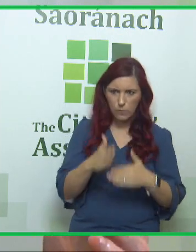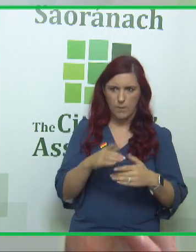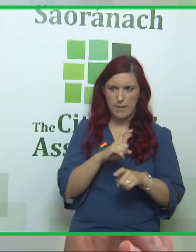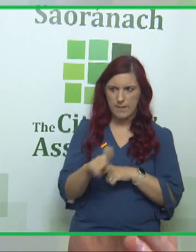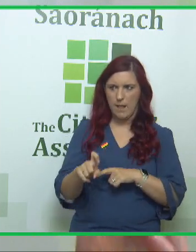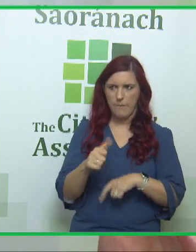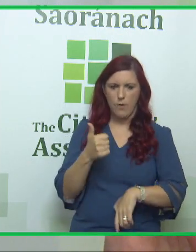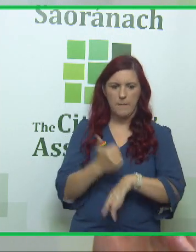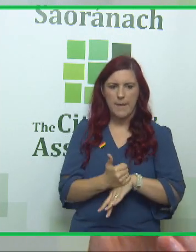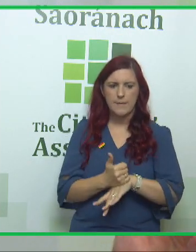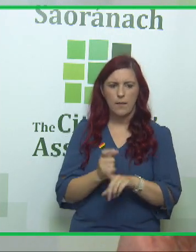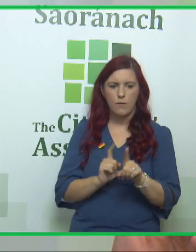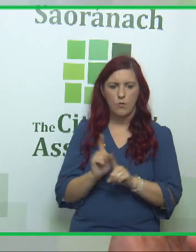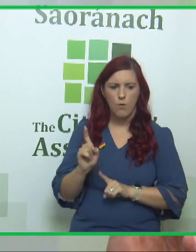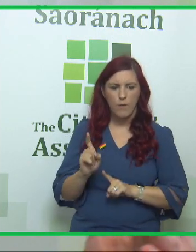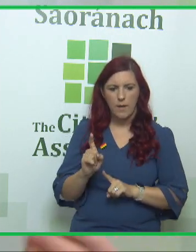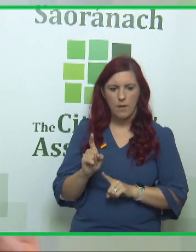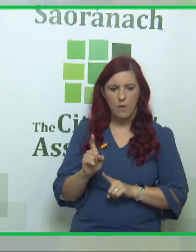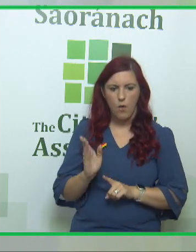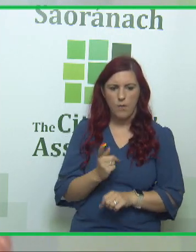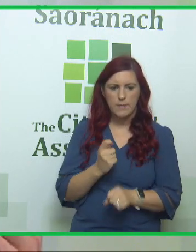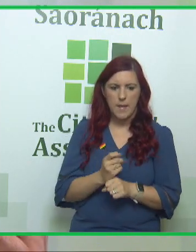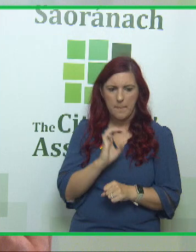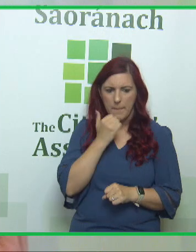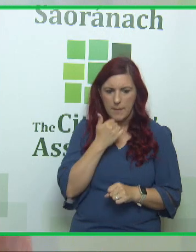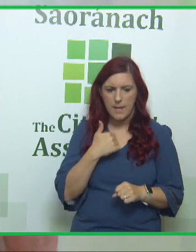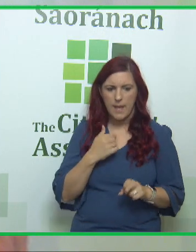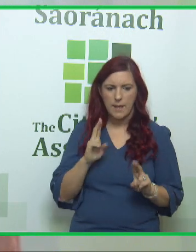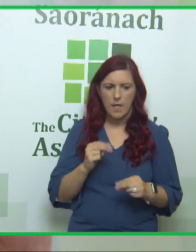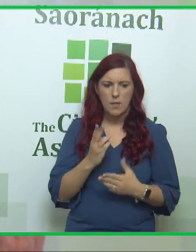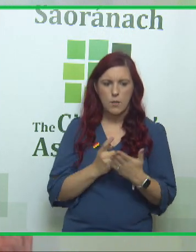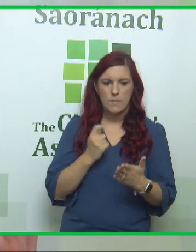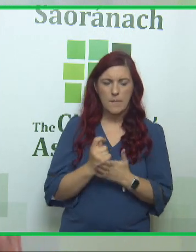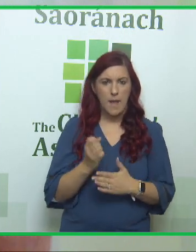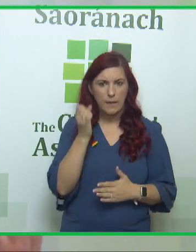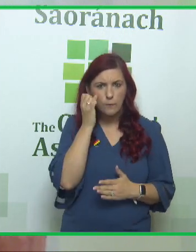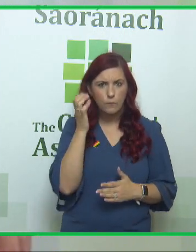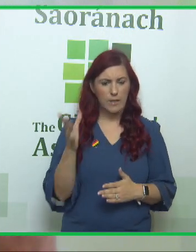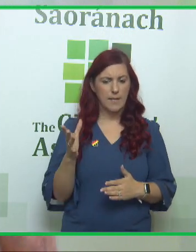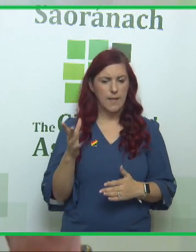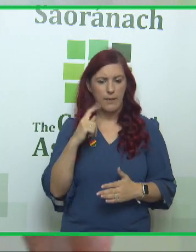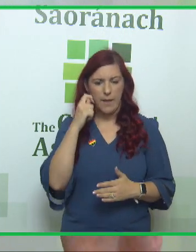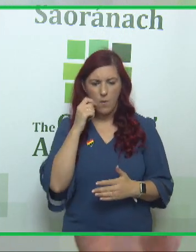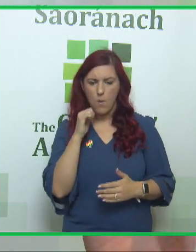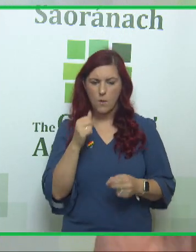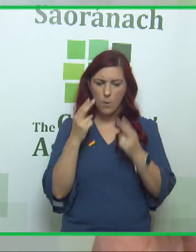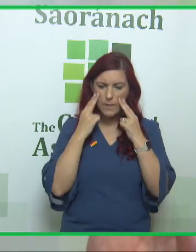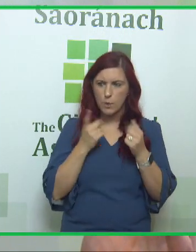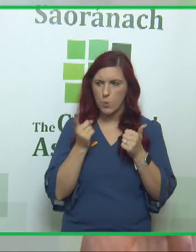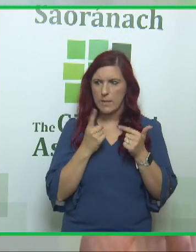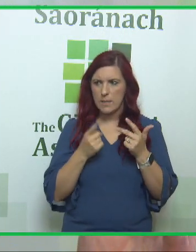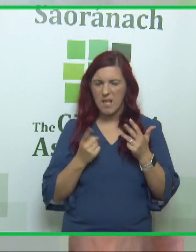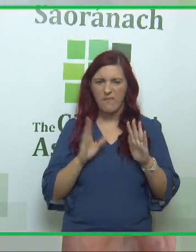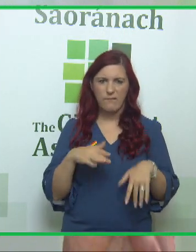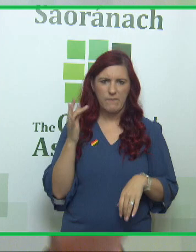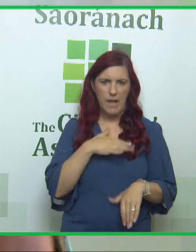basic level of my recovery at all times, because I can sometimes forget that and think that we don't need to do A, B, C